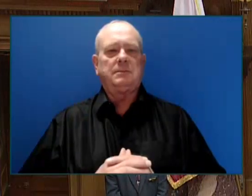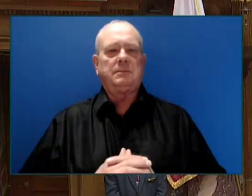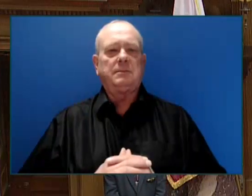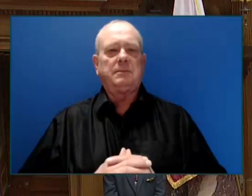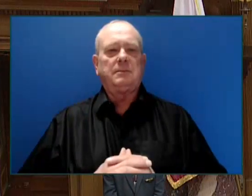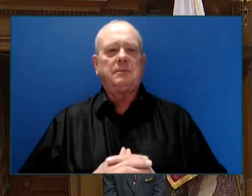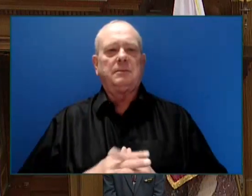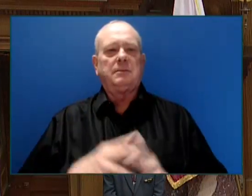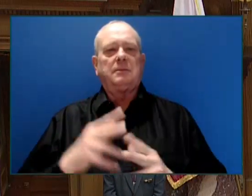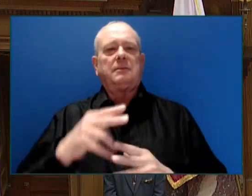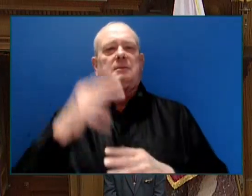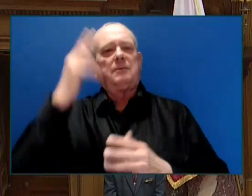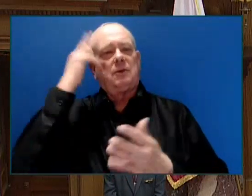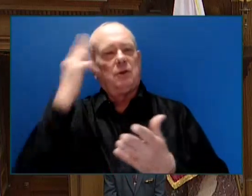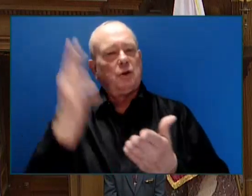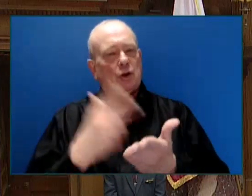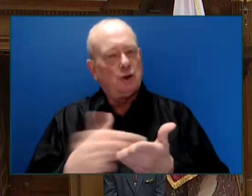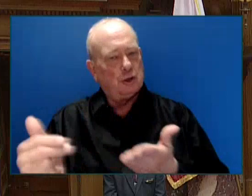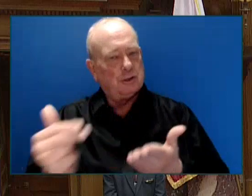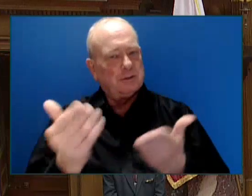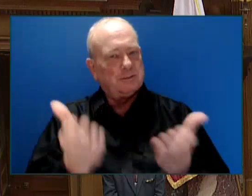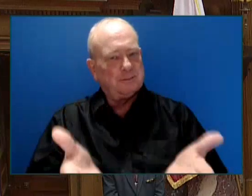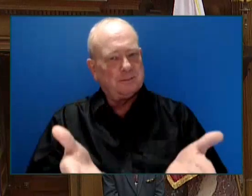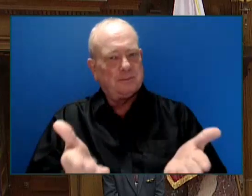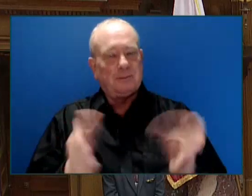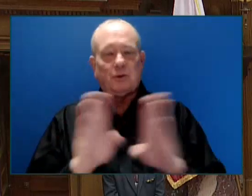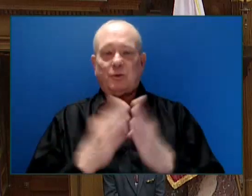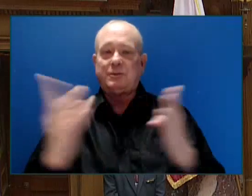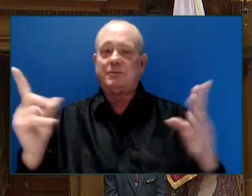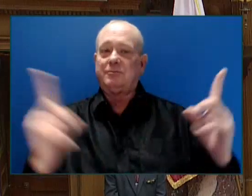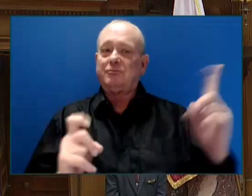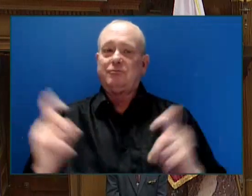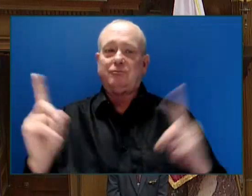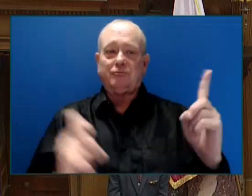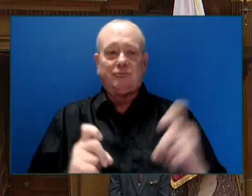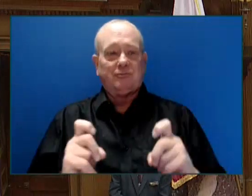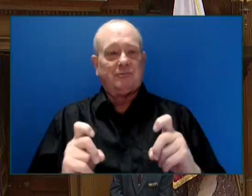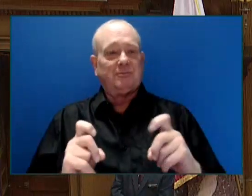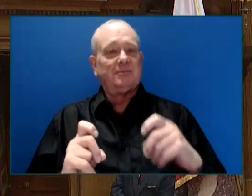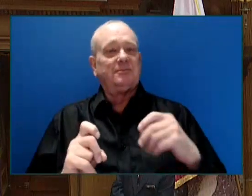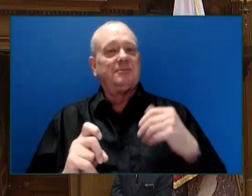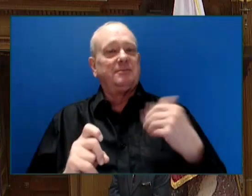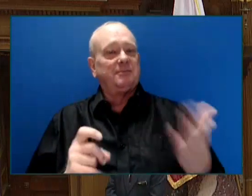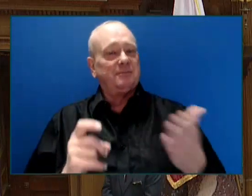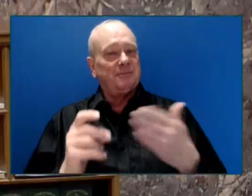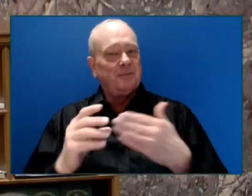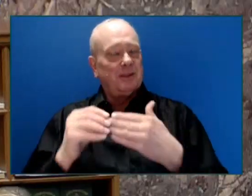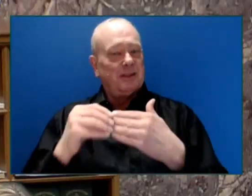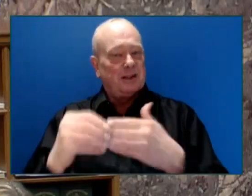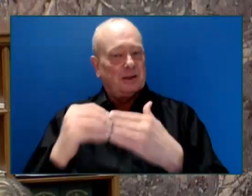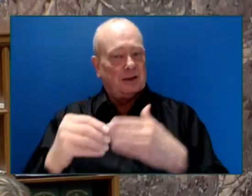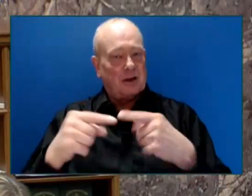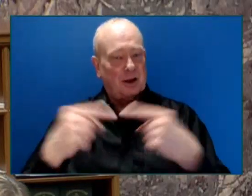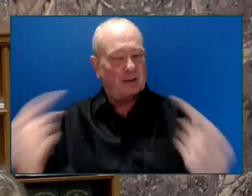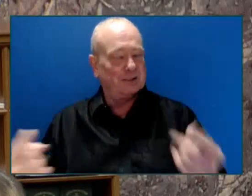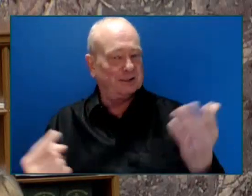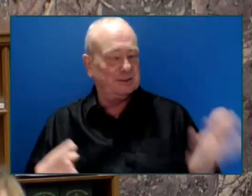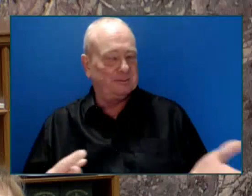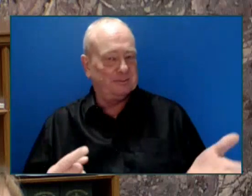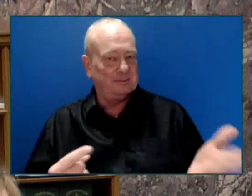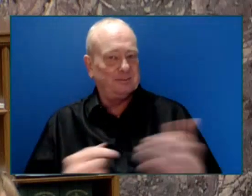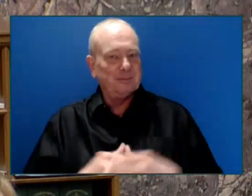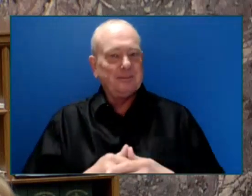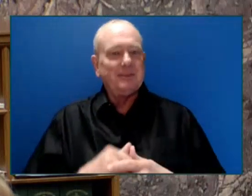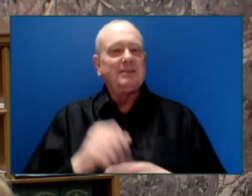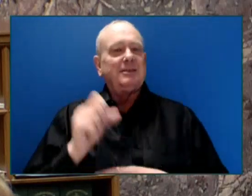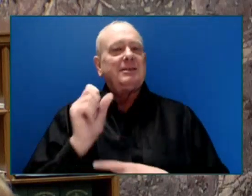Oral questions by members. Leader of the Official Opposition. Well, thank you, Mr. Speaker. Mr. Speaker, earlier this week, the Premier